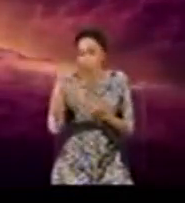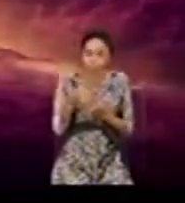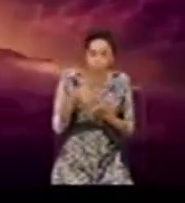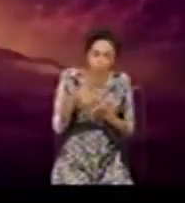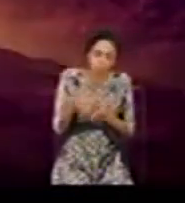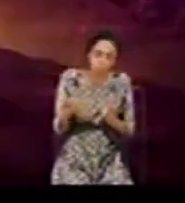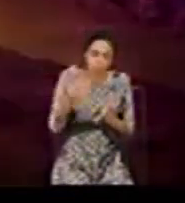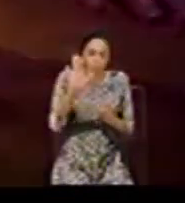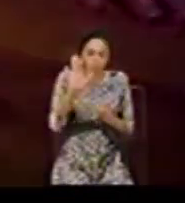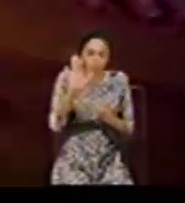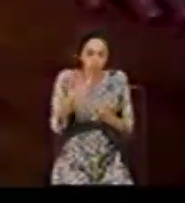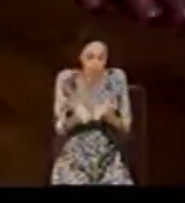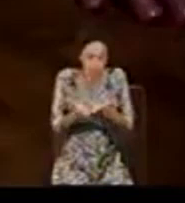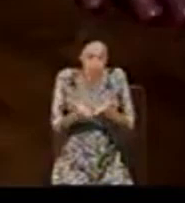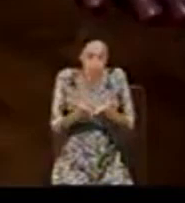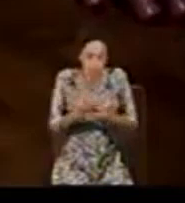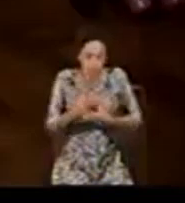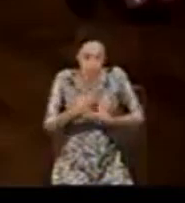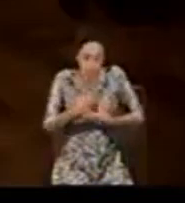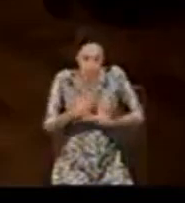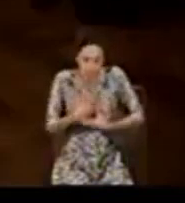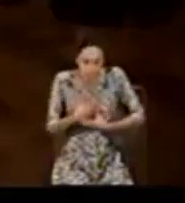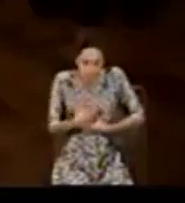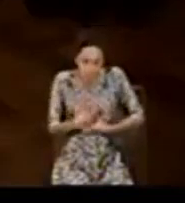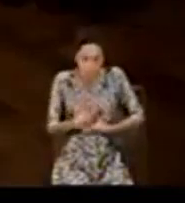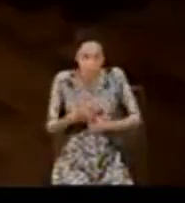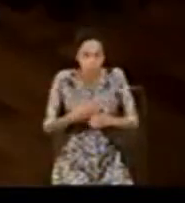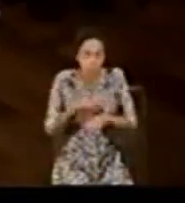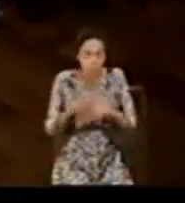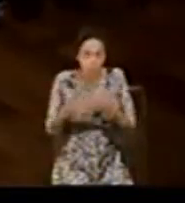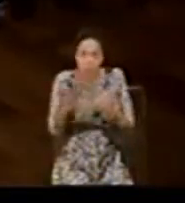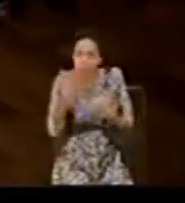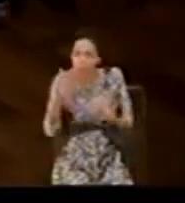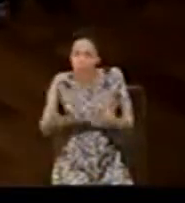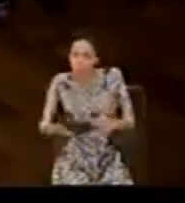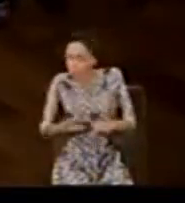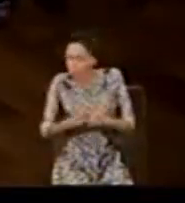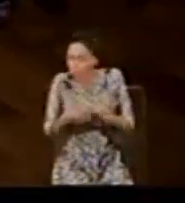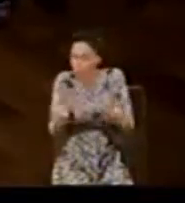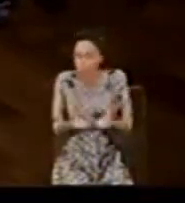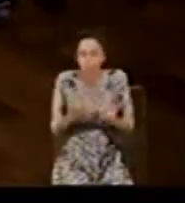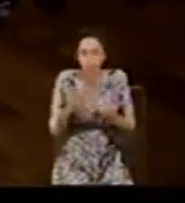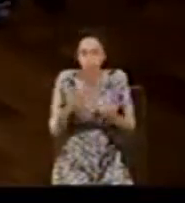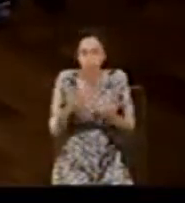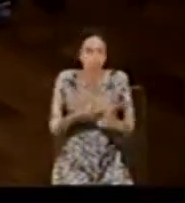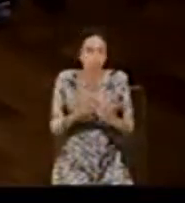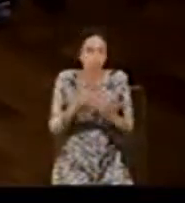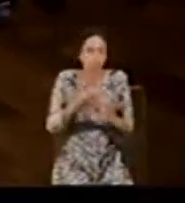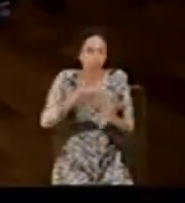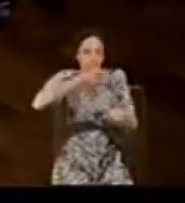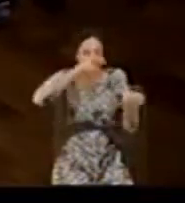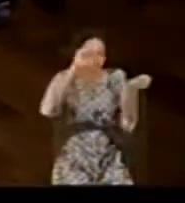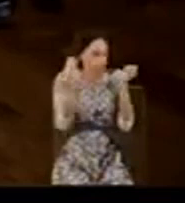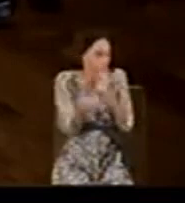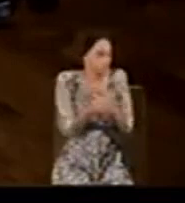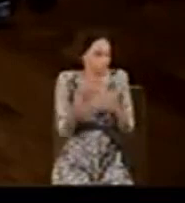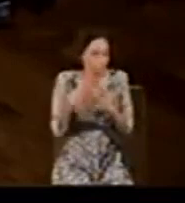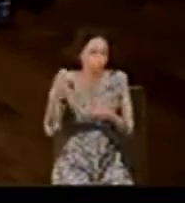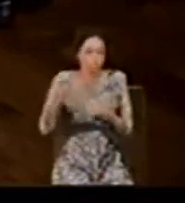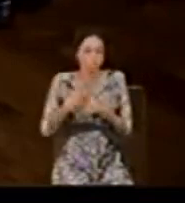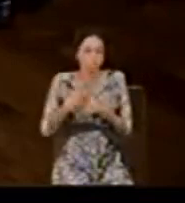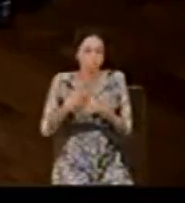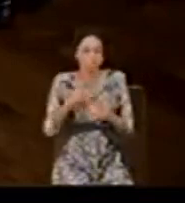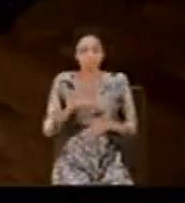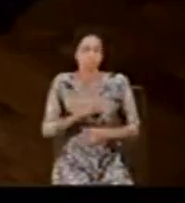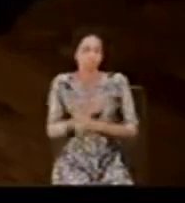your desires from those abominations. You turn away your affection from those abominations. You